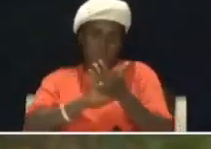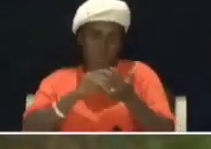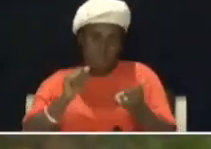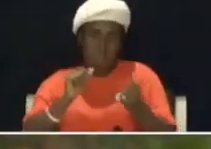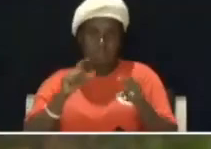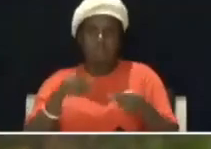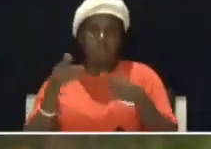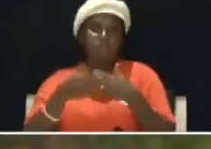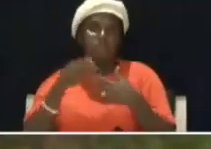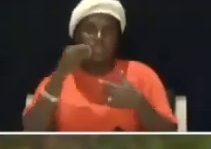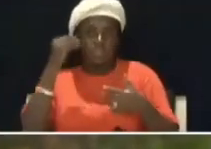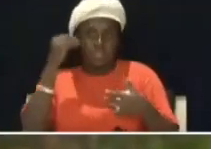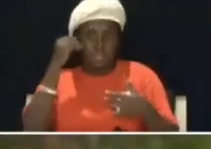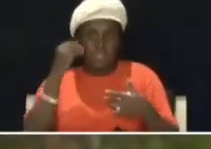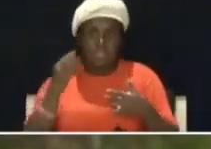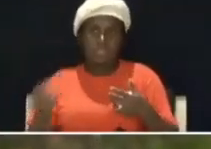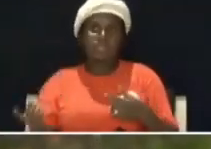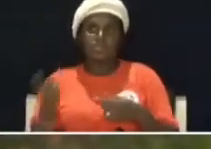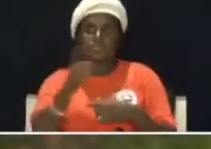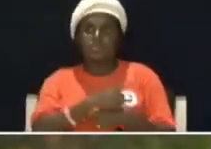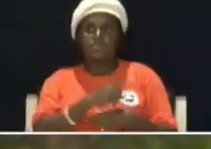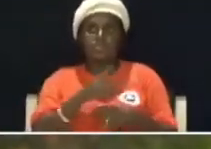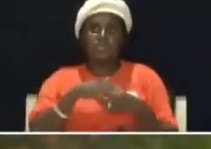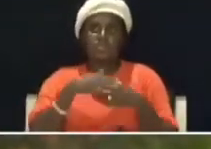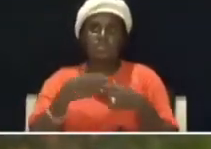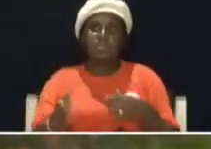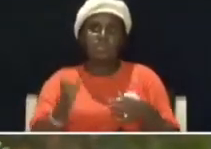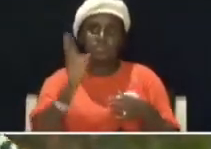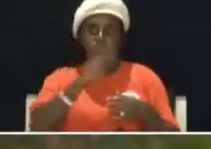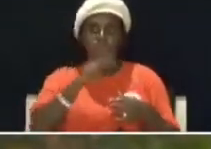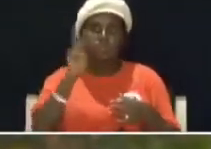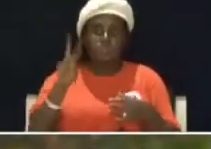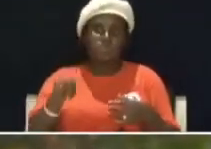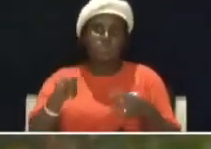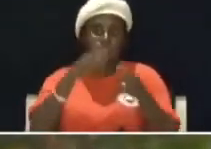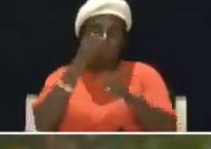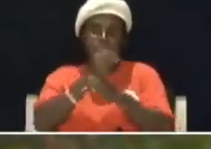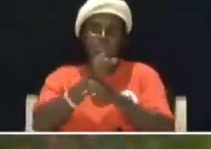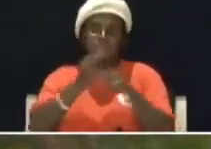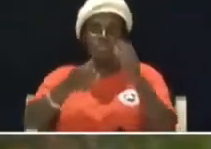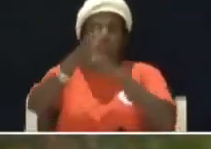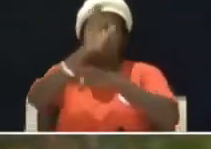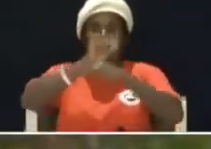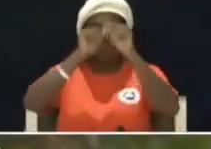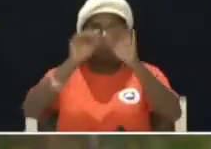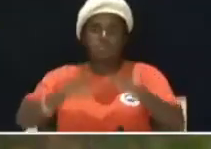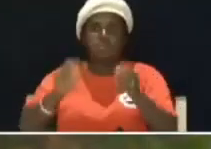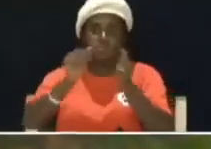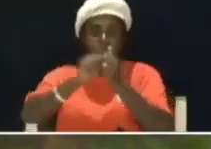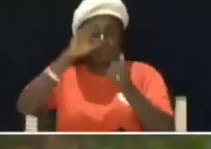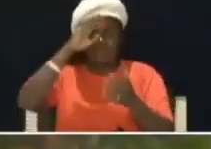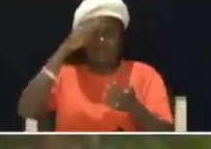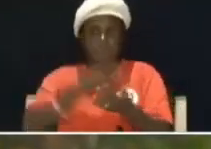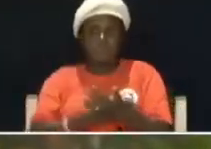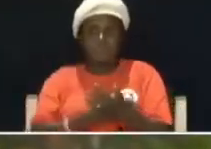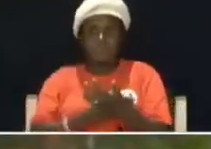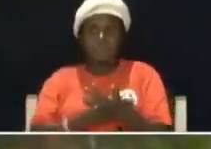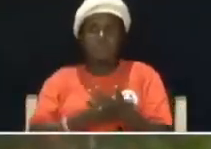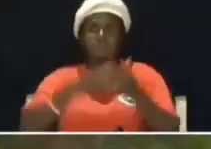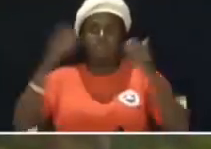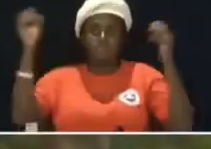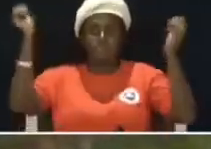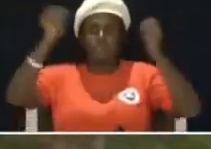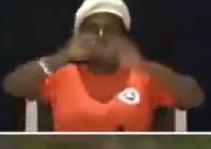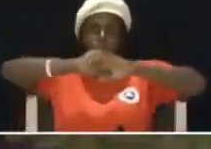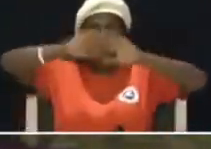home. And today, after 22 years, God blessed us with a son. Let somebody